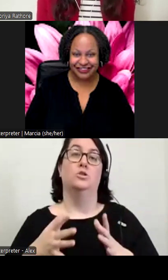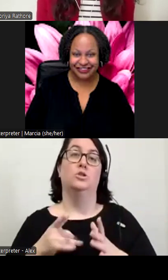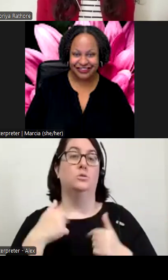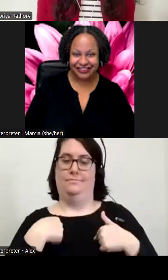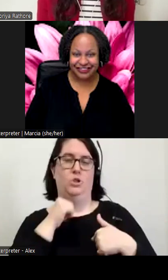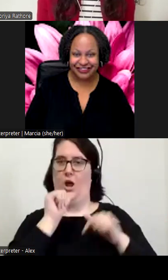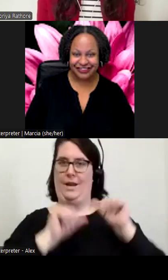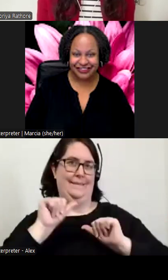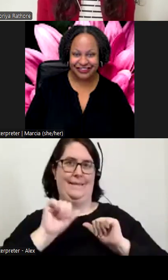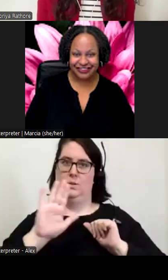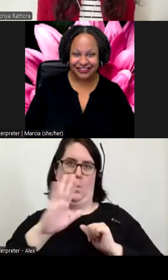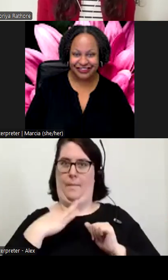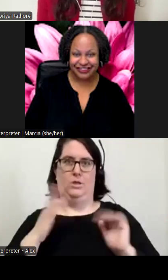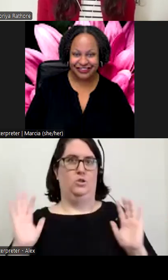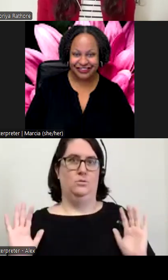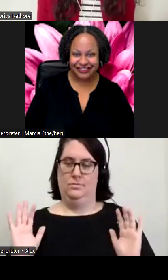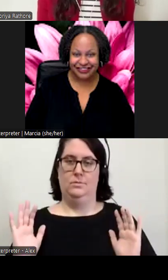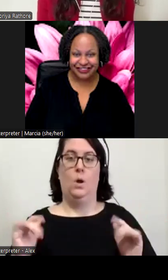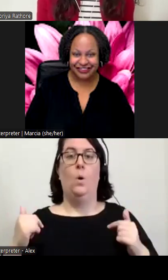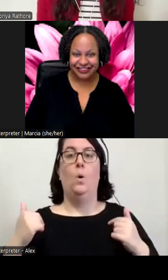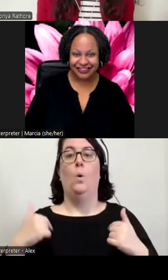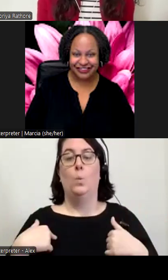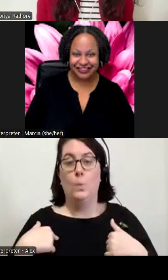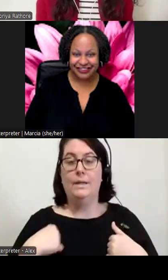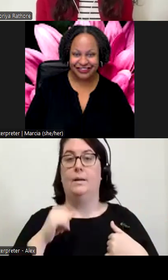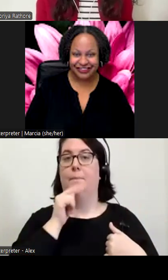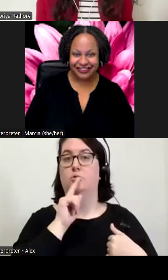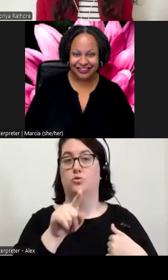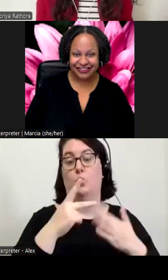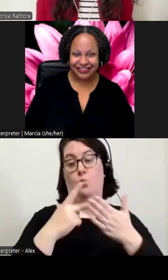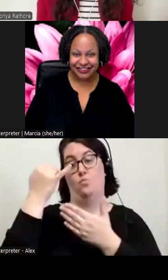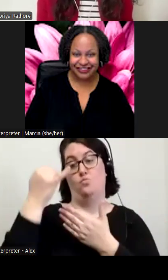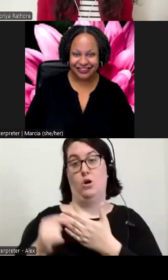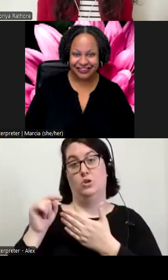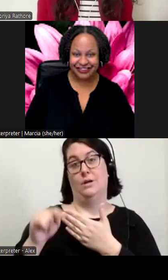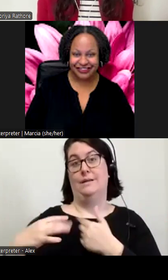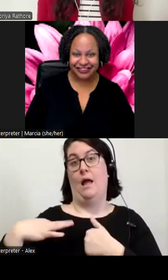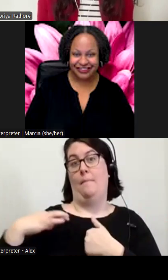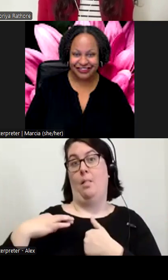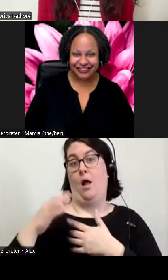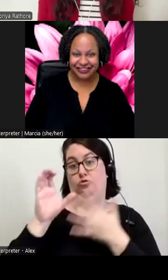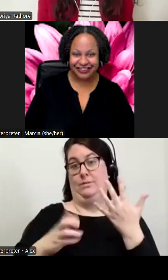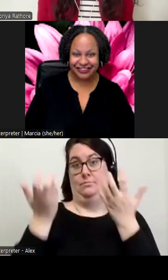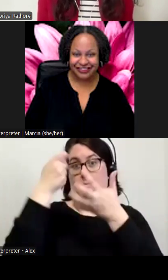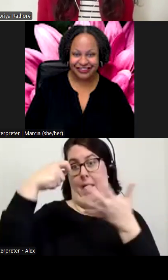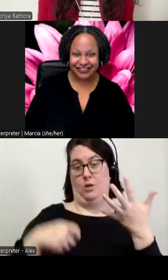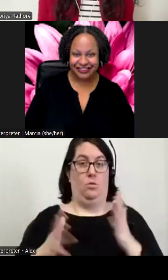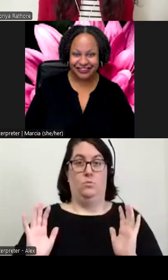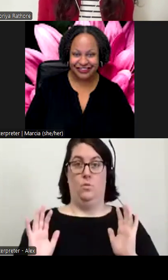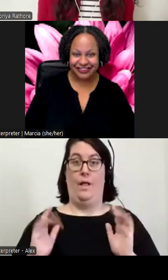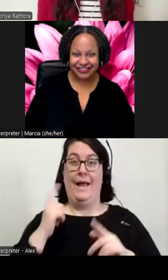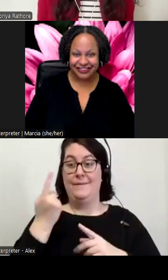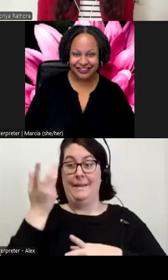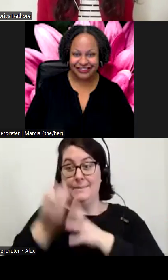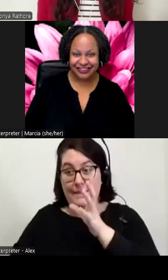assess your applications. We only ensure that your project is eligible. If something is missing from your